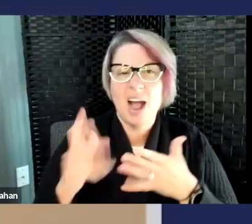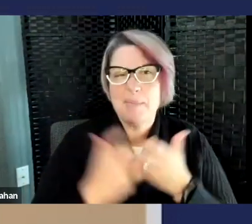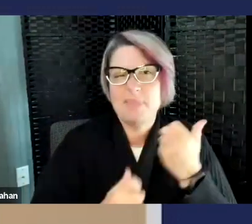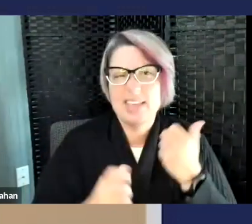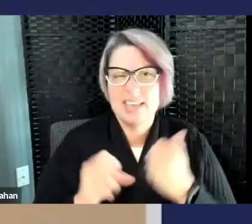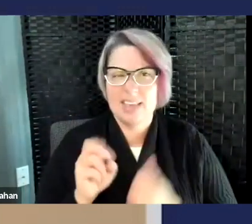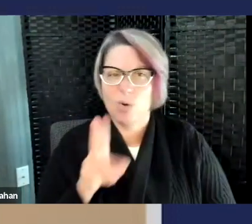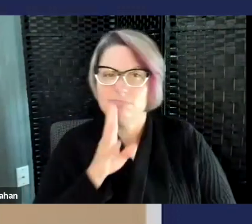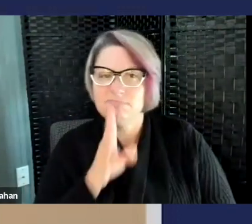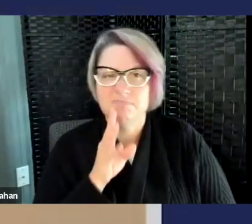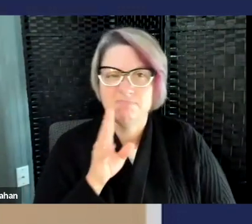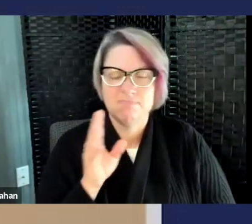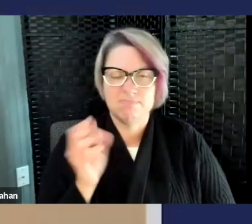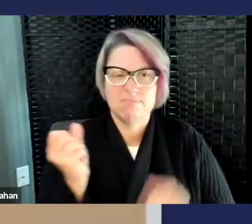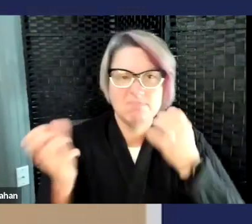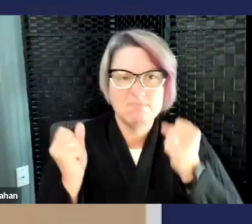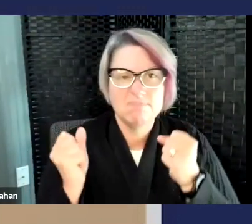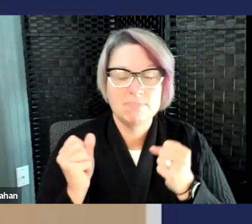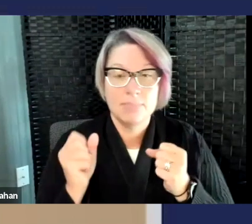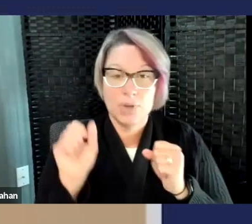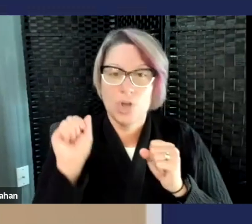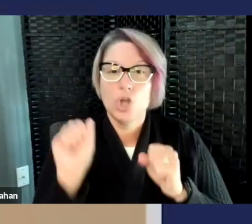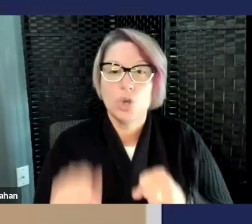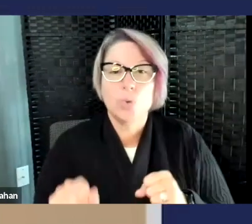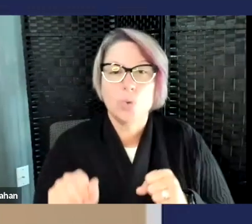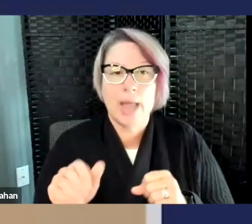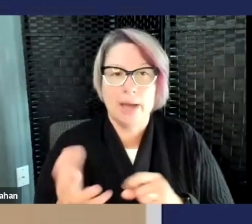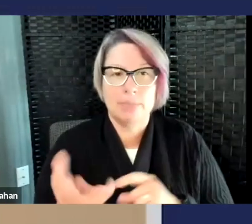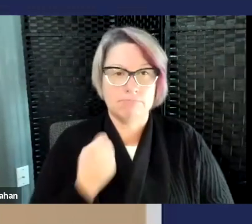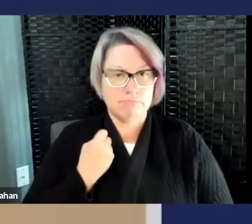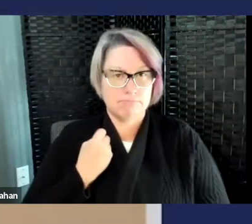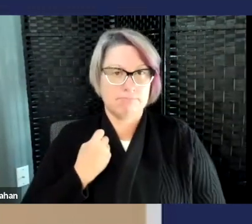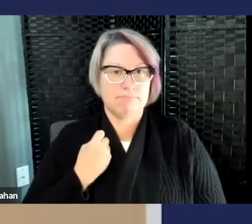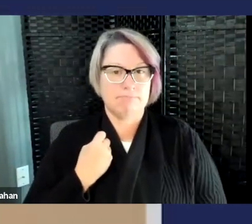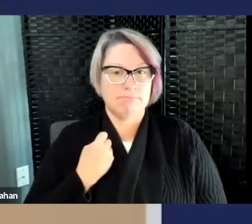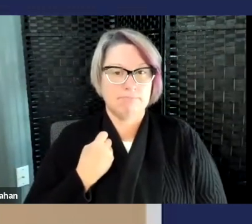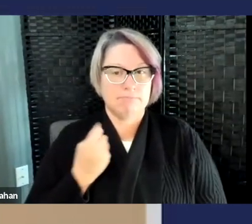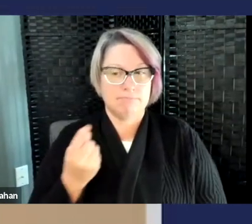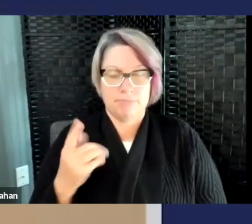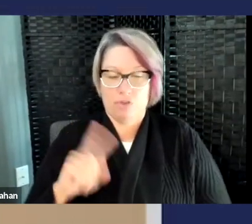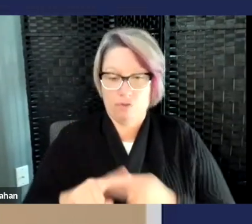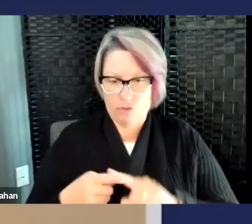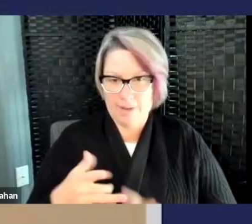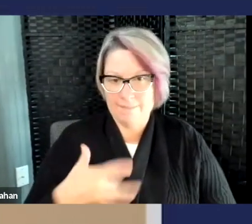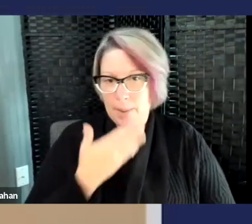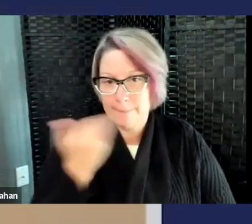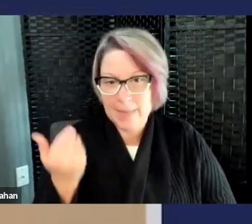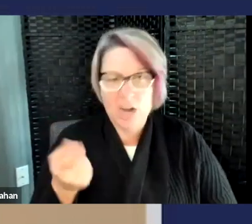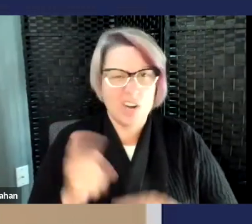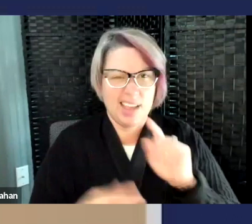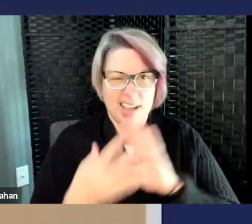something, and you could maybe take that back and it would disappear. You'd make your friend feel better. No one could copy your